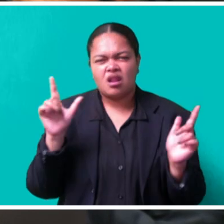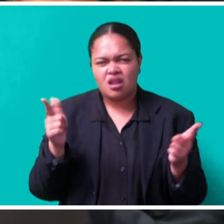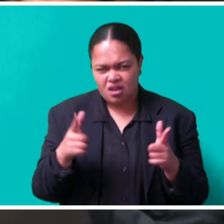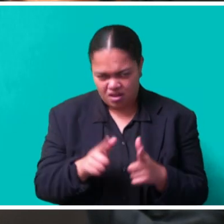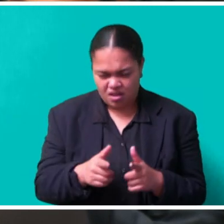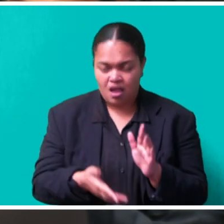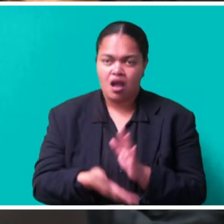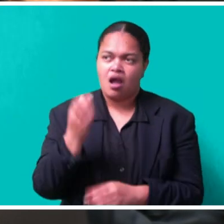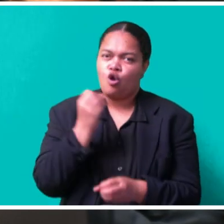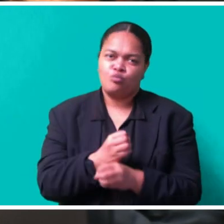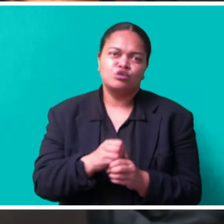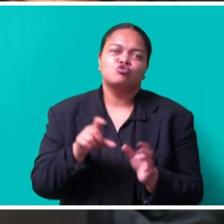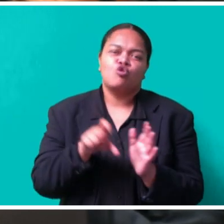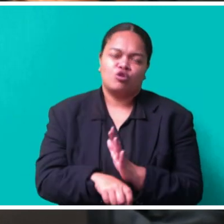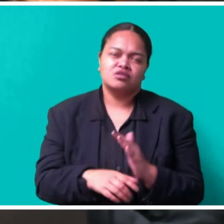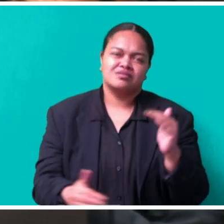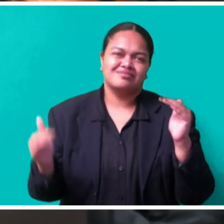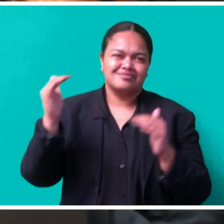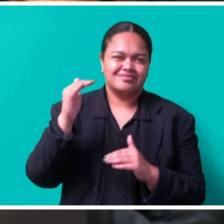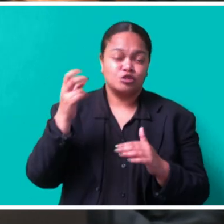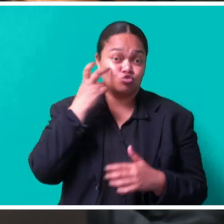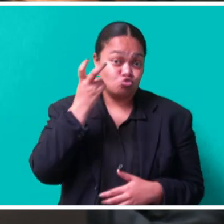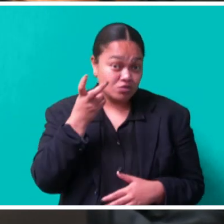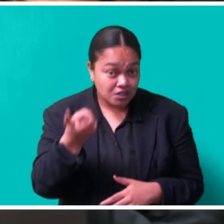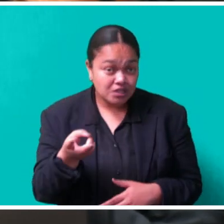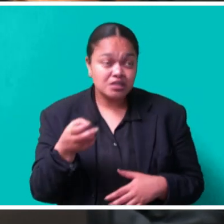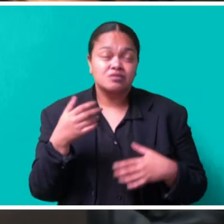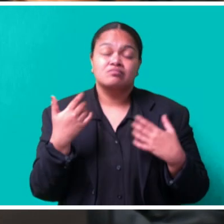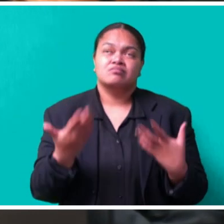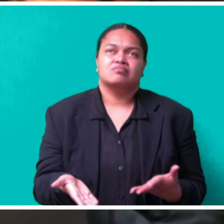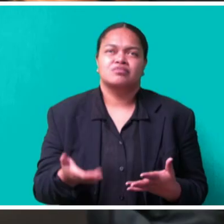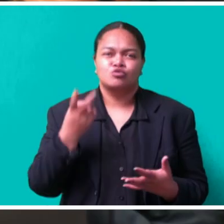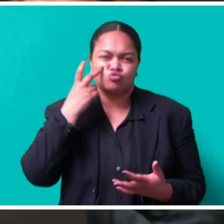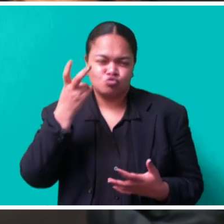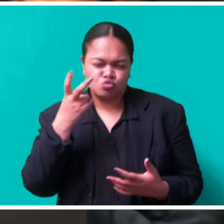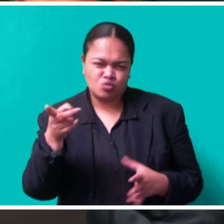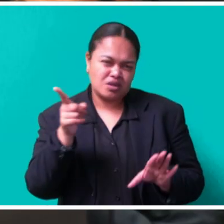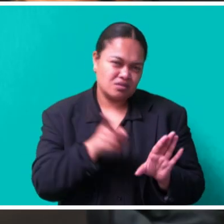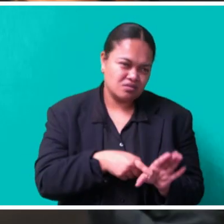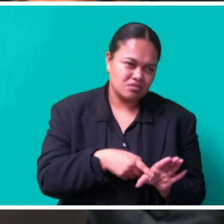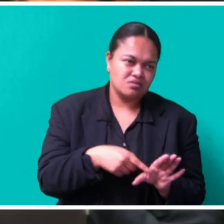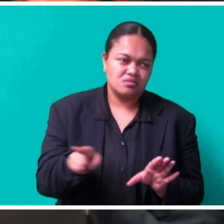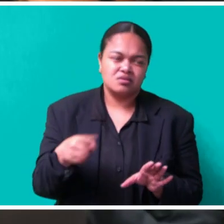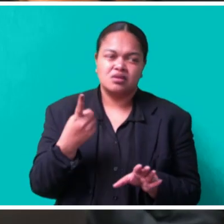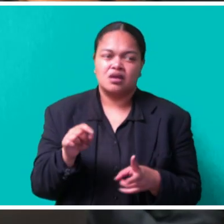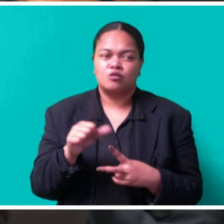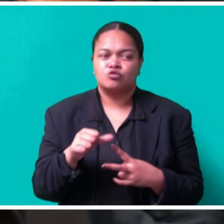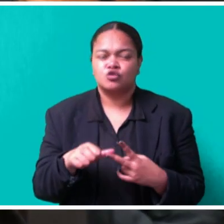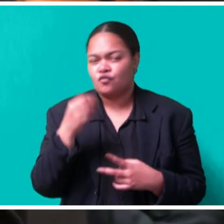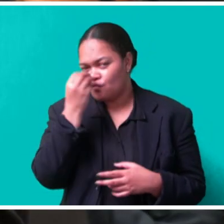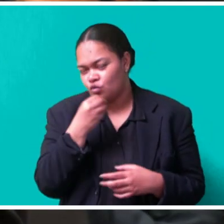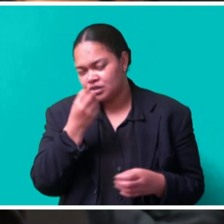operating costs; in the tourism sector through airport transfers, tour, hotel operation, and food supply